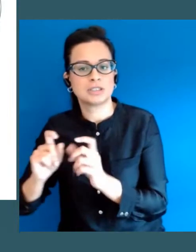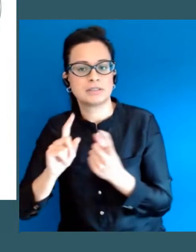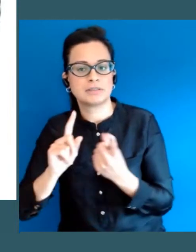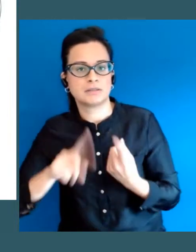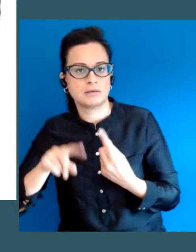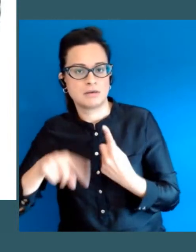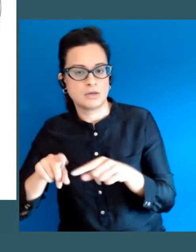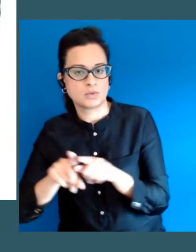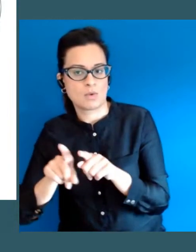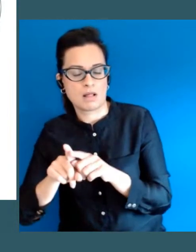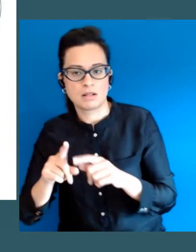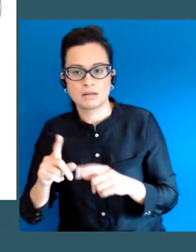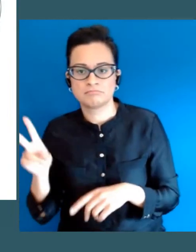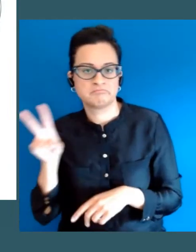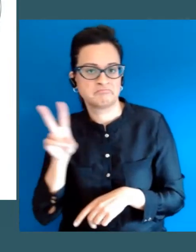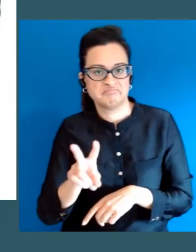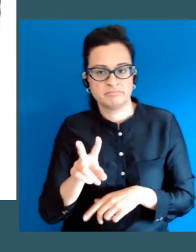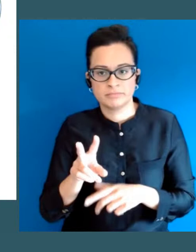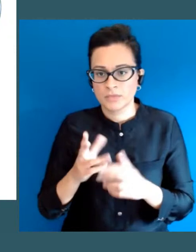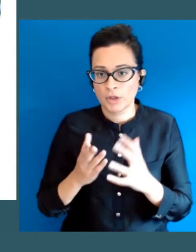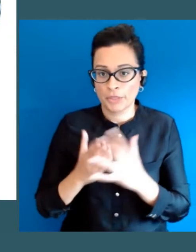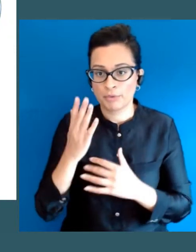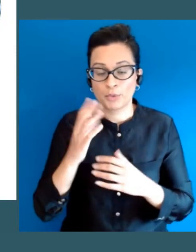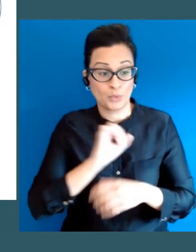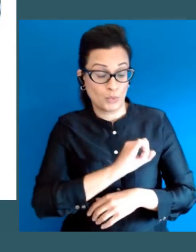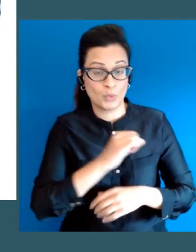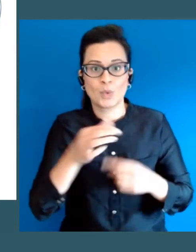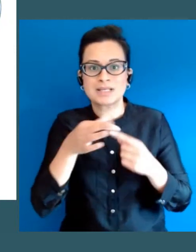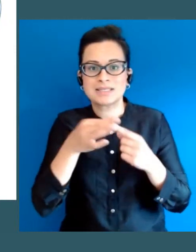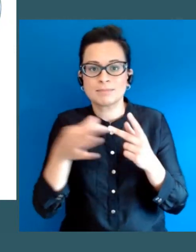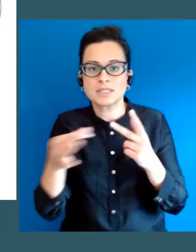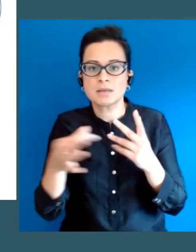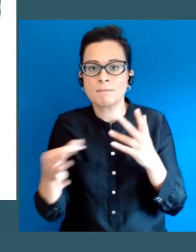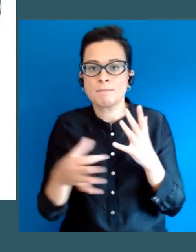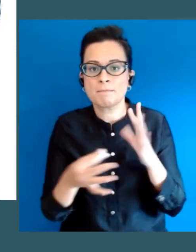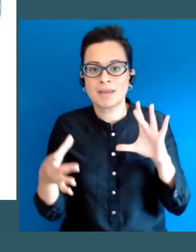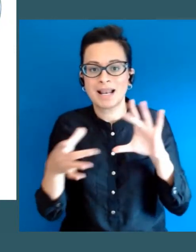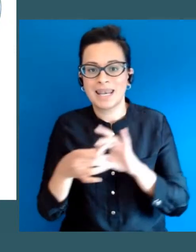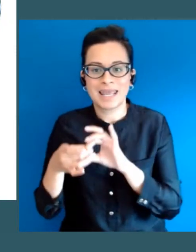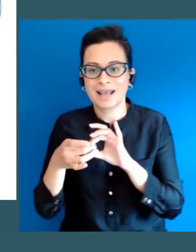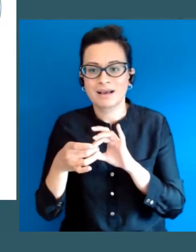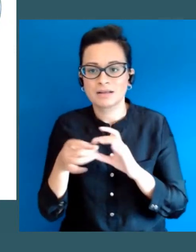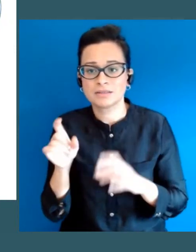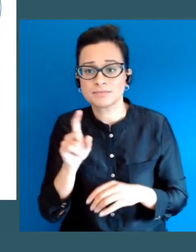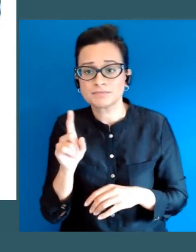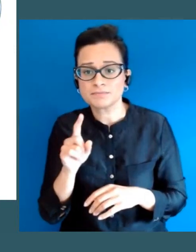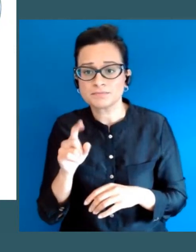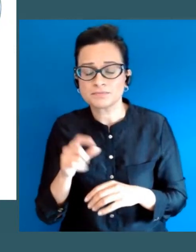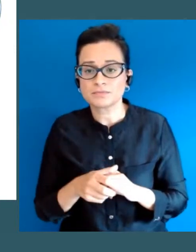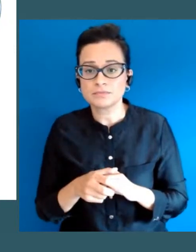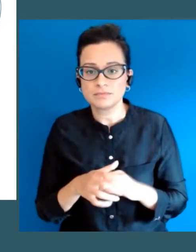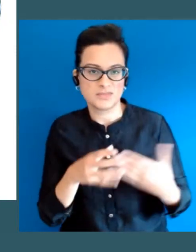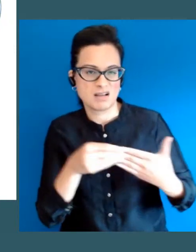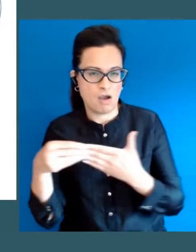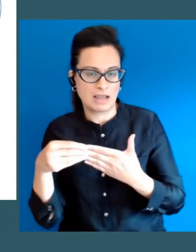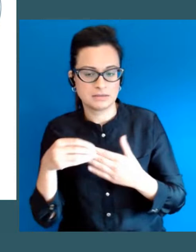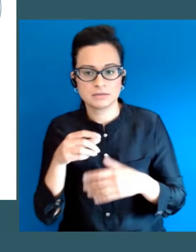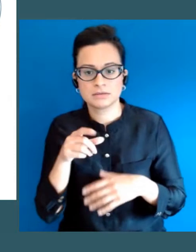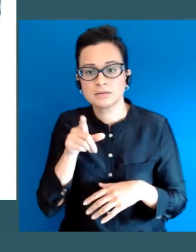So just to go through baby T's symptoms in relation to NOAC's guidance, we can see that he